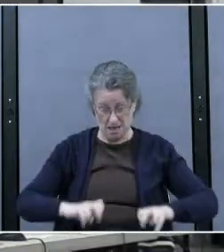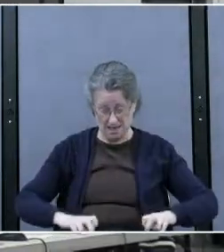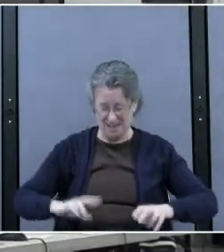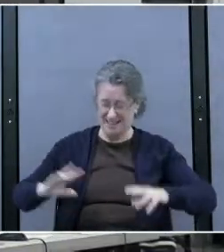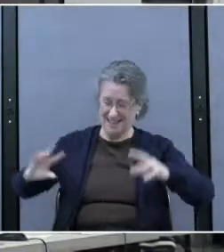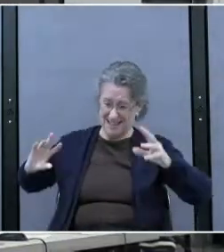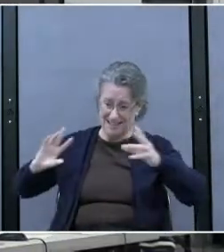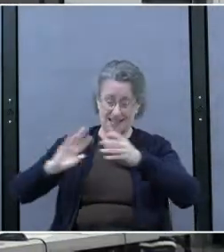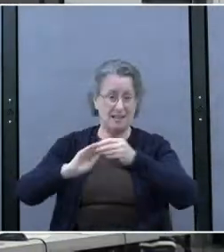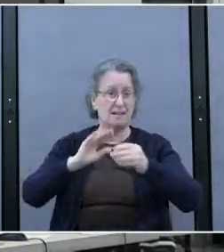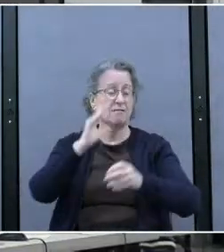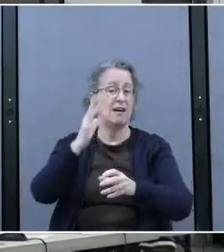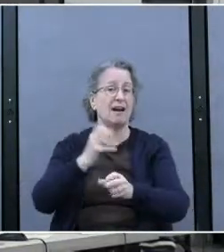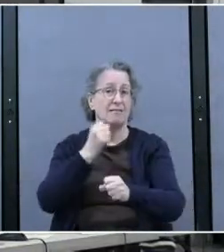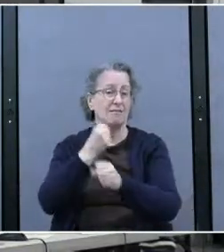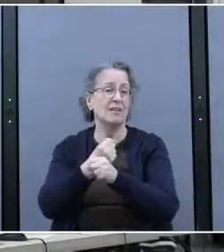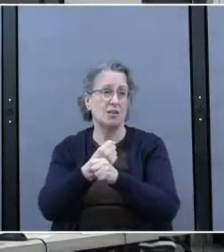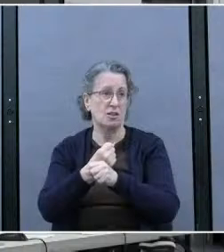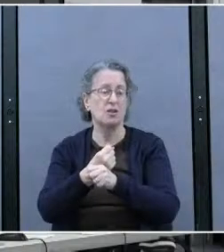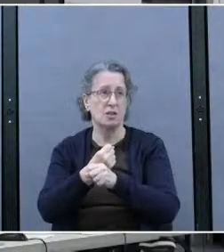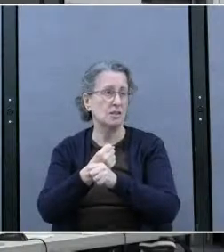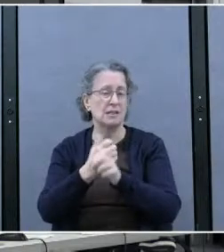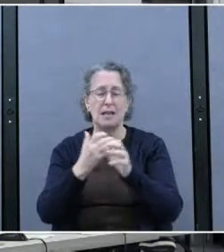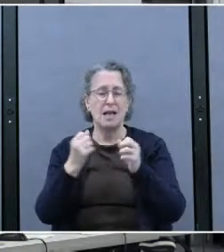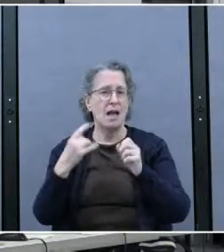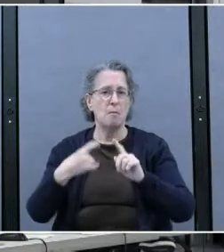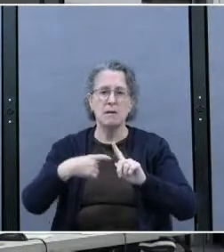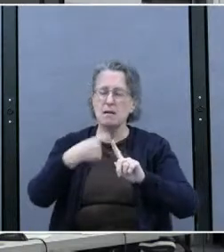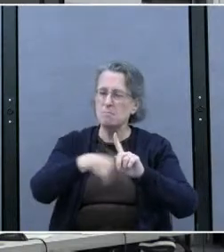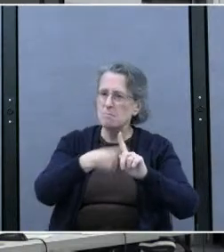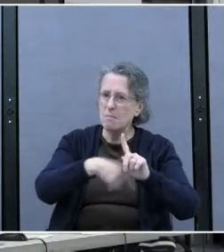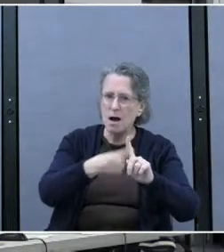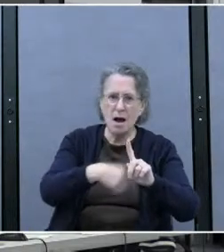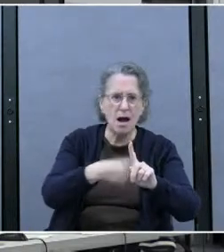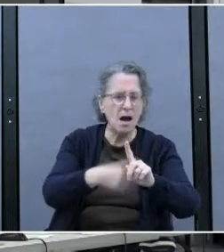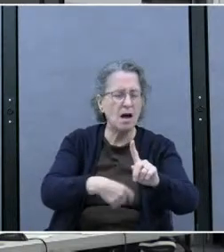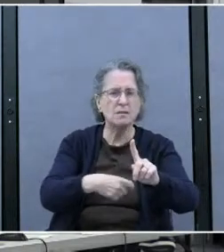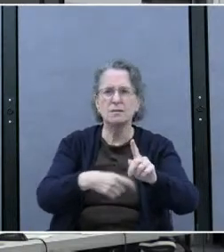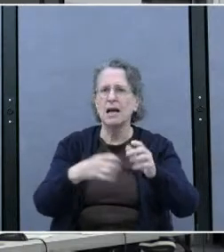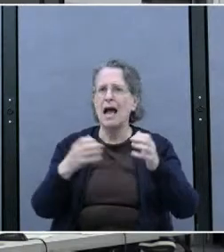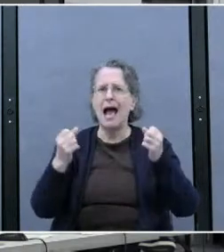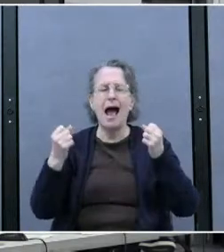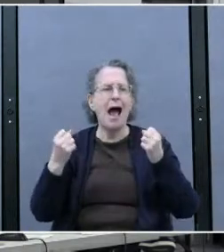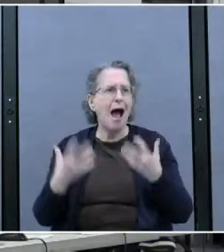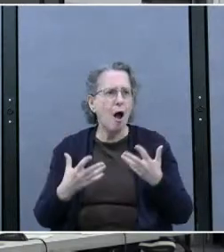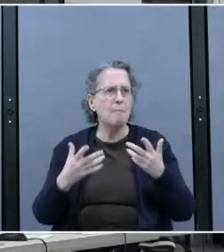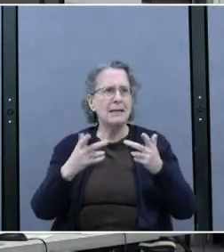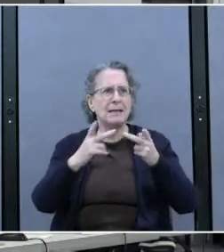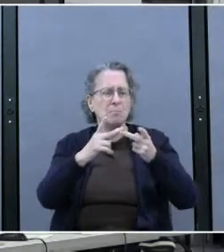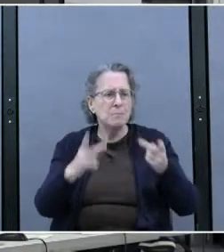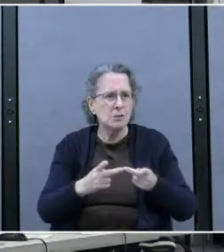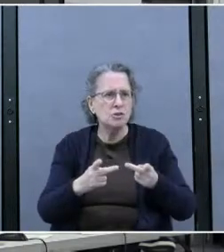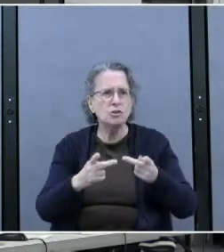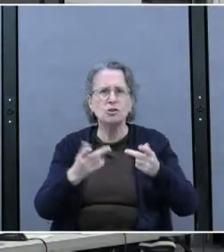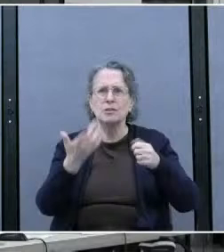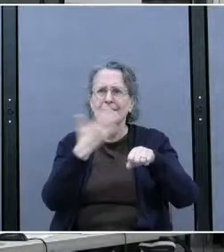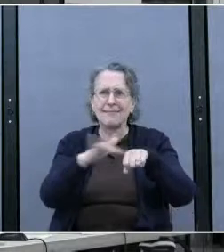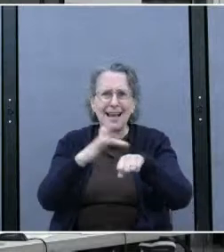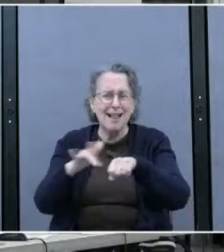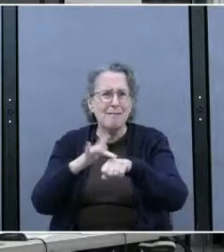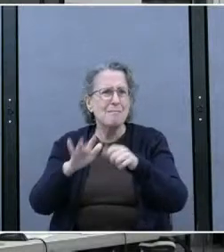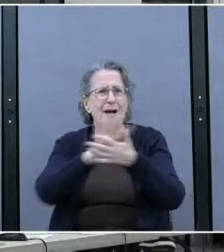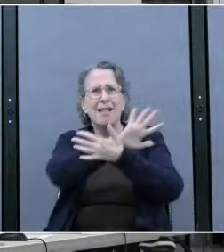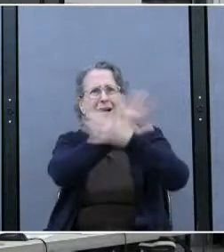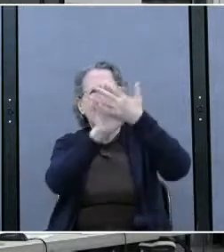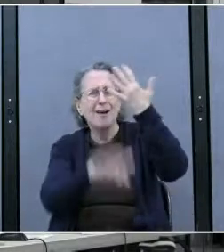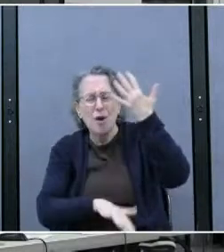many, let's say, months or payrolls of vacancy occurred over 5 years across all departments.